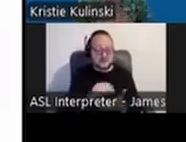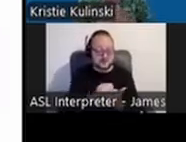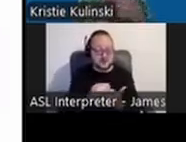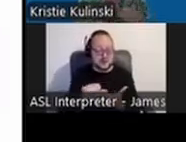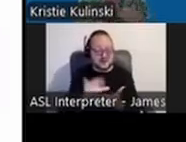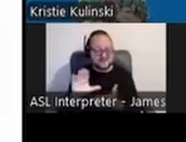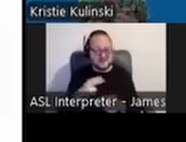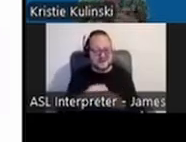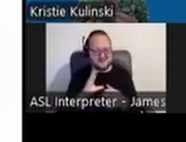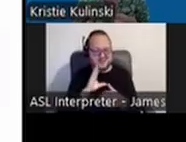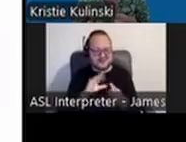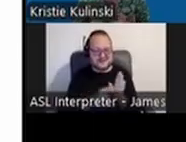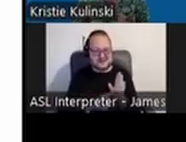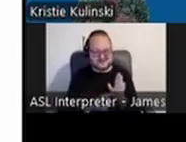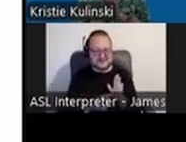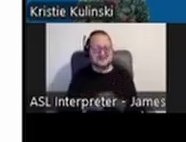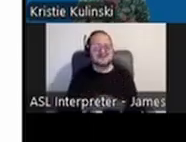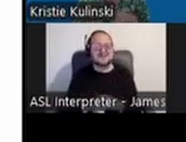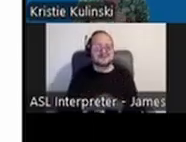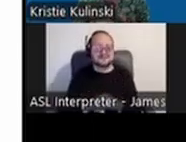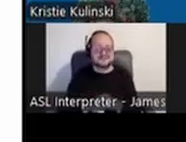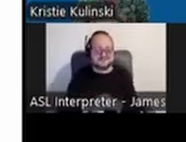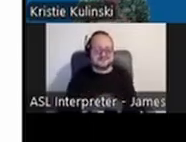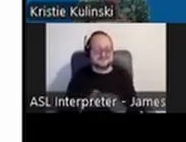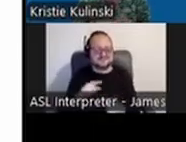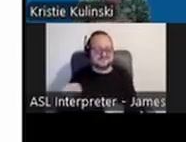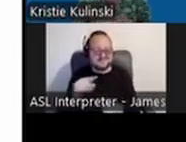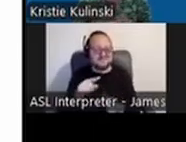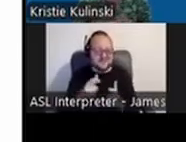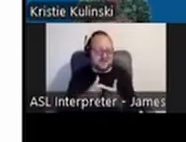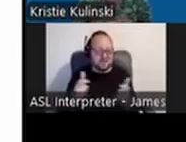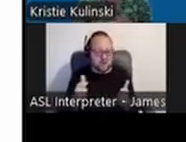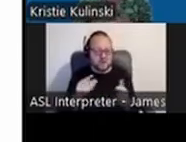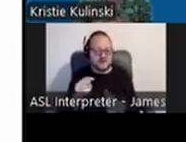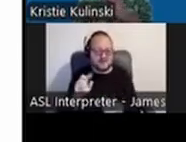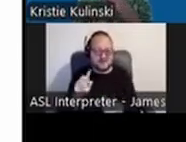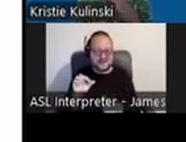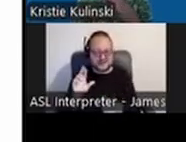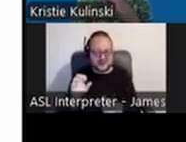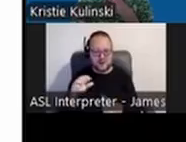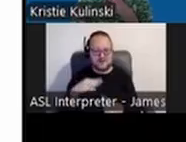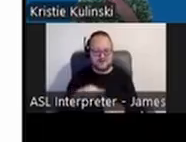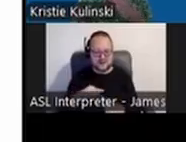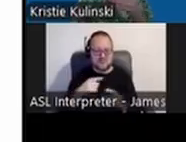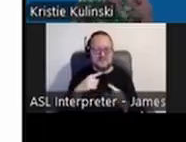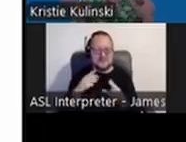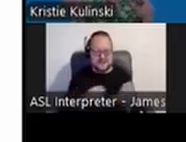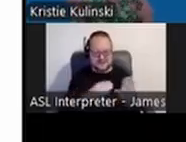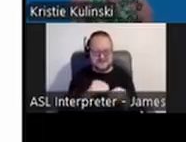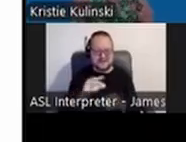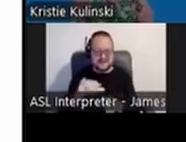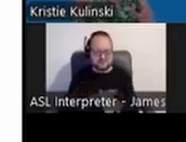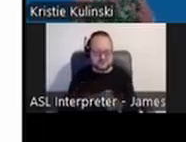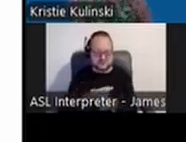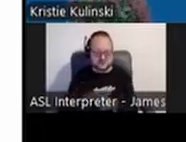their healthcare partner is Independent Health. They are a large Medicare Advantage plan in the region. And so